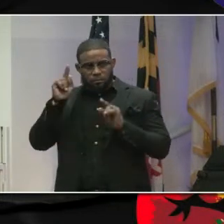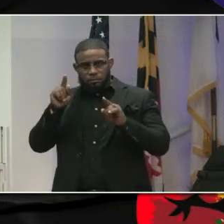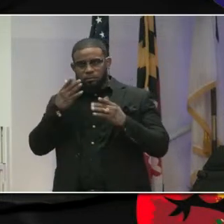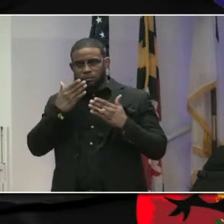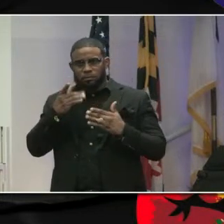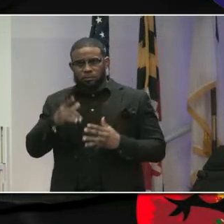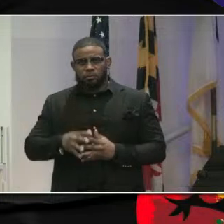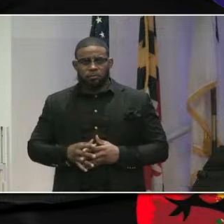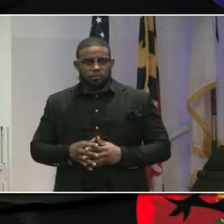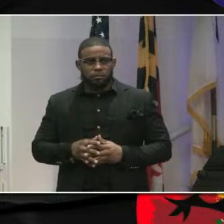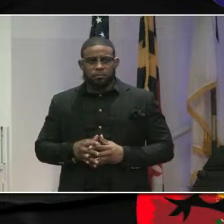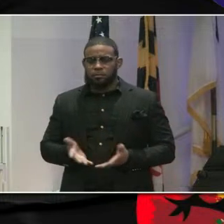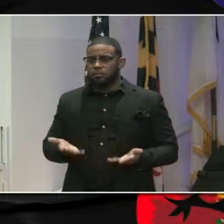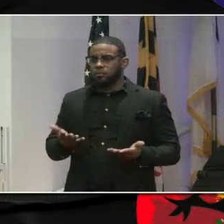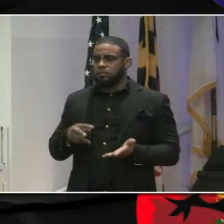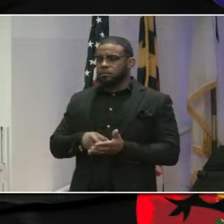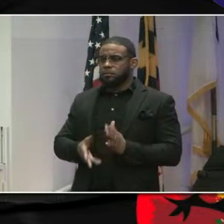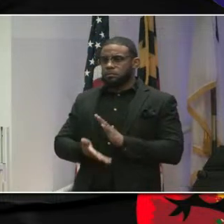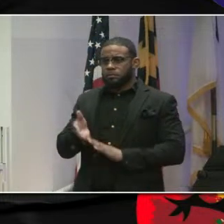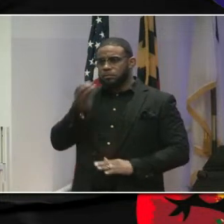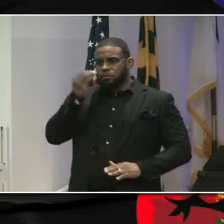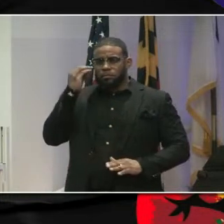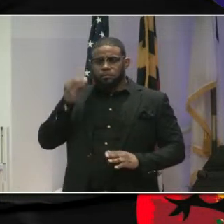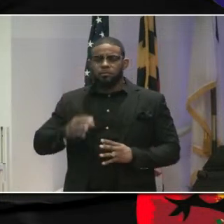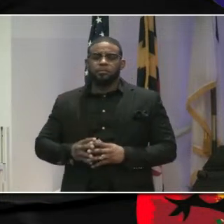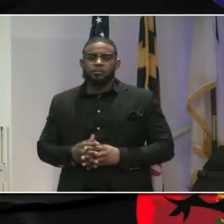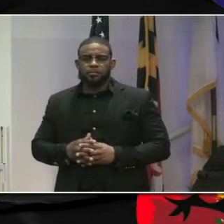healing. Come on, stand on your feet. We're going home.